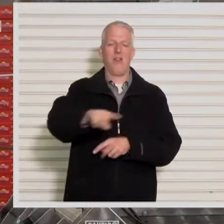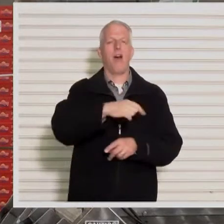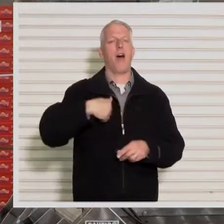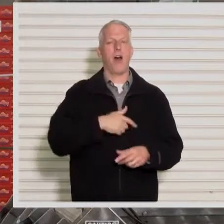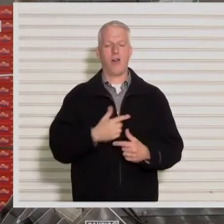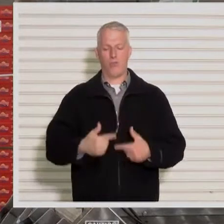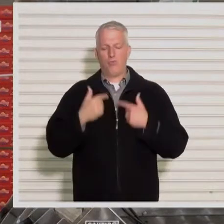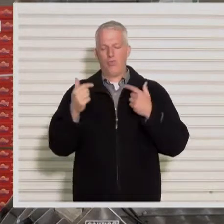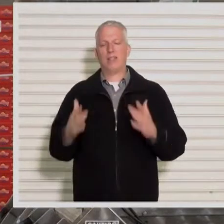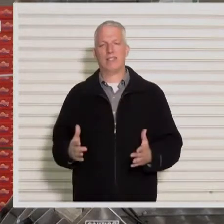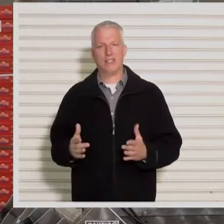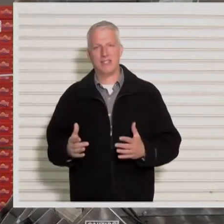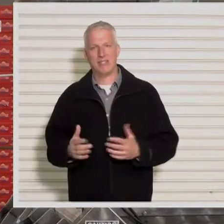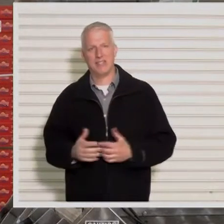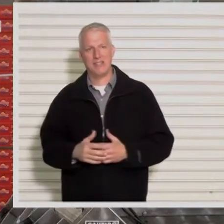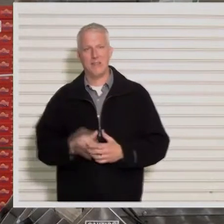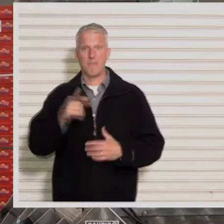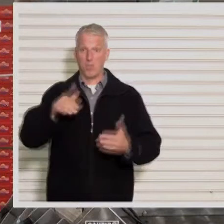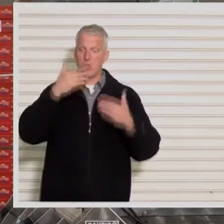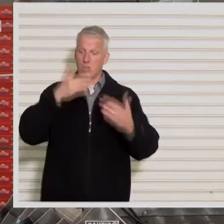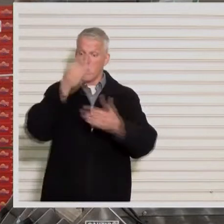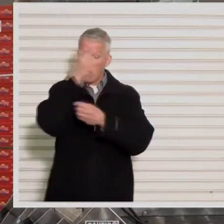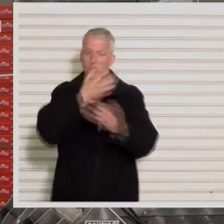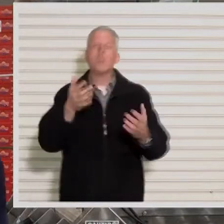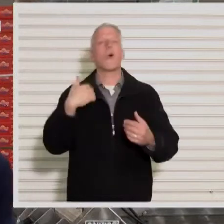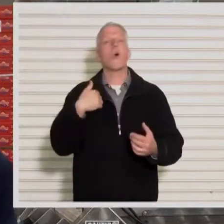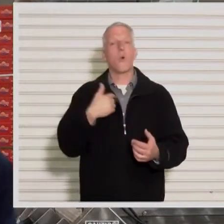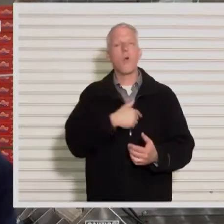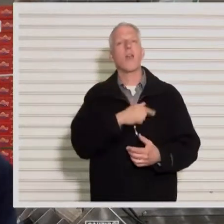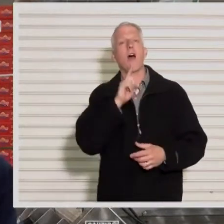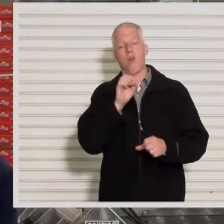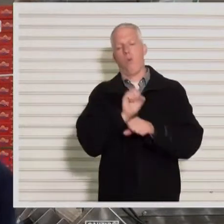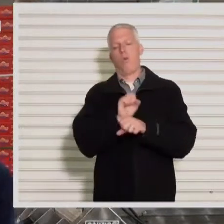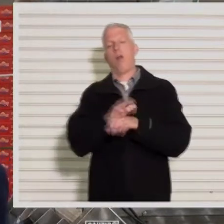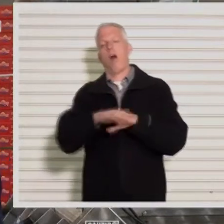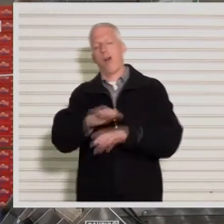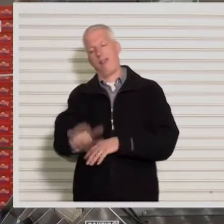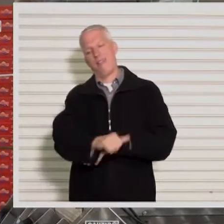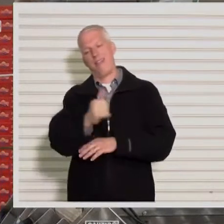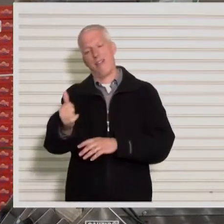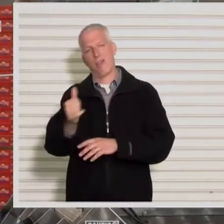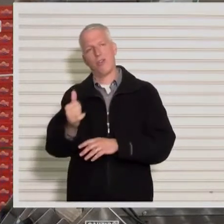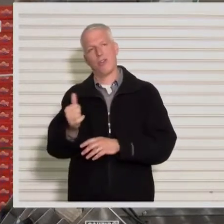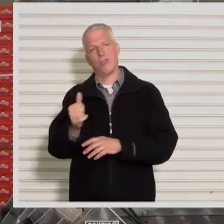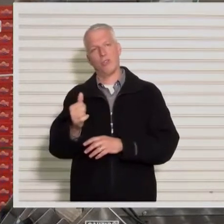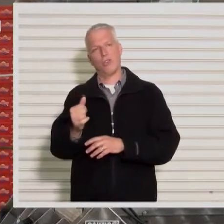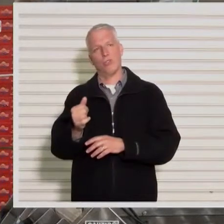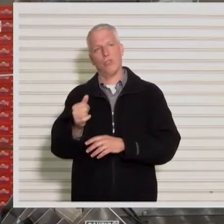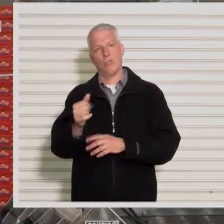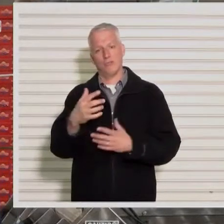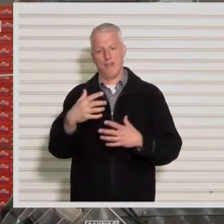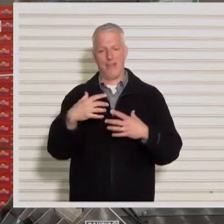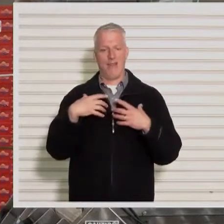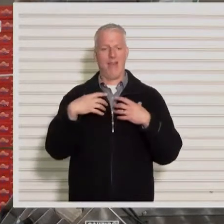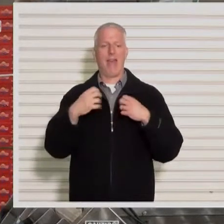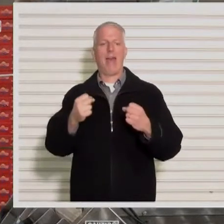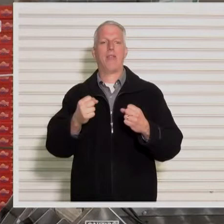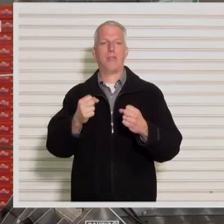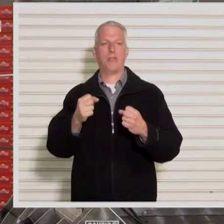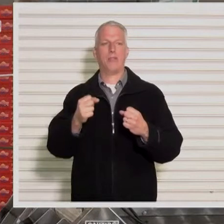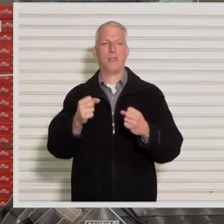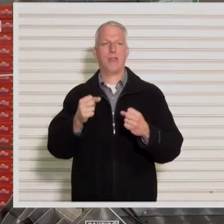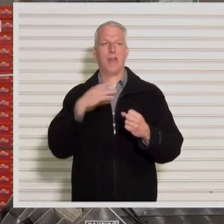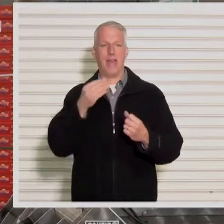residents. And the good news is that we are working on another relief bill as we speak.